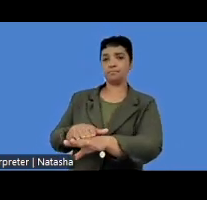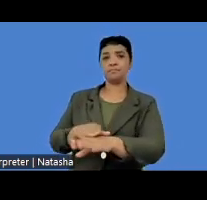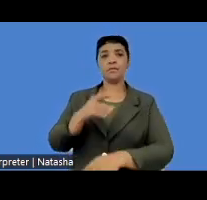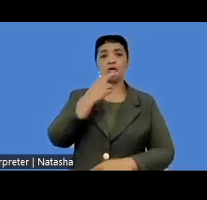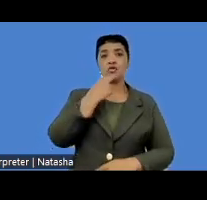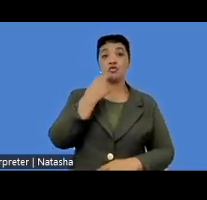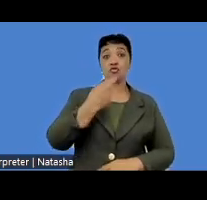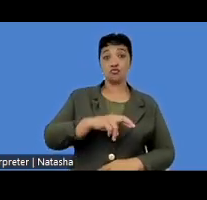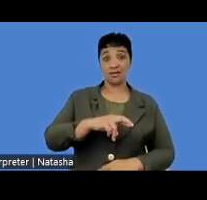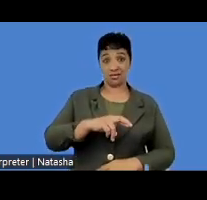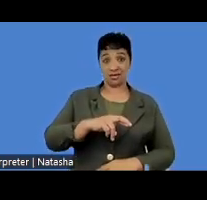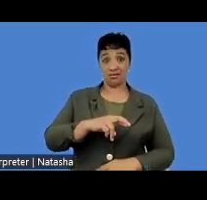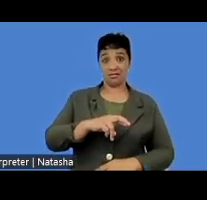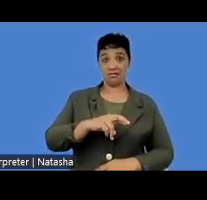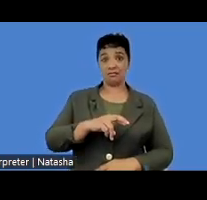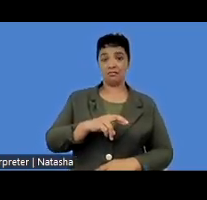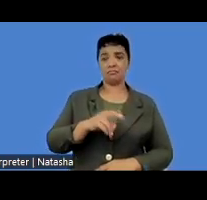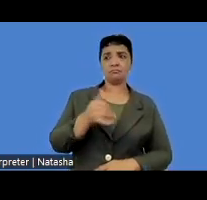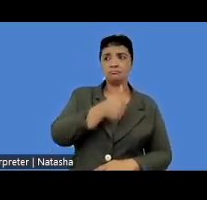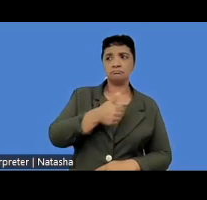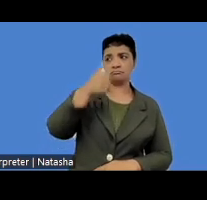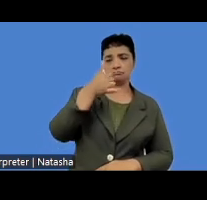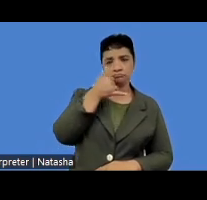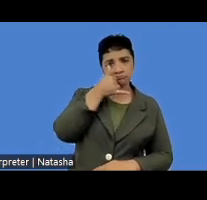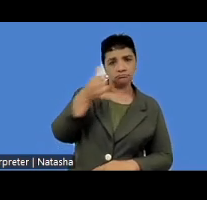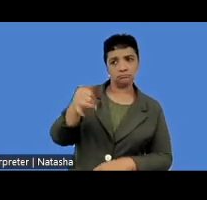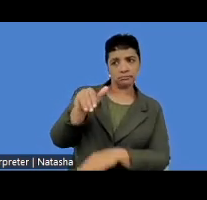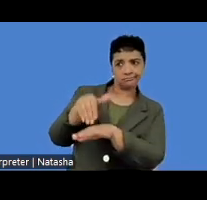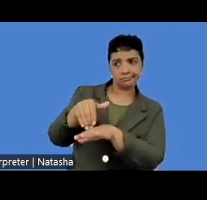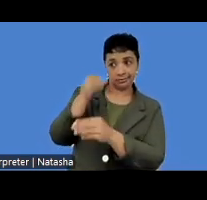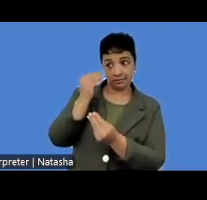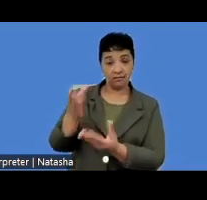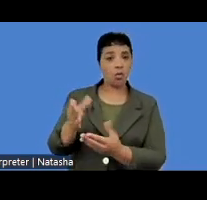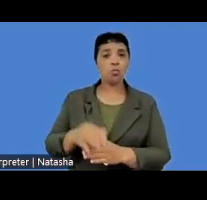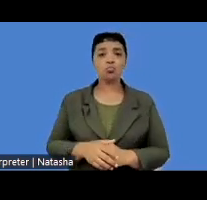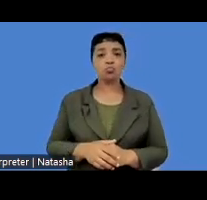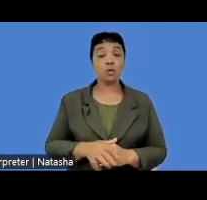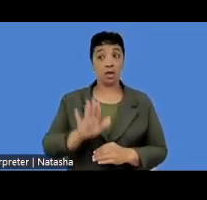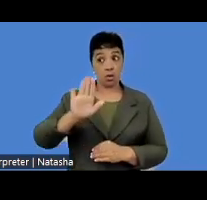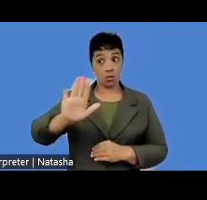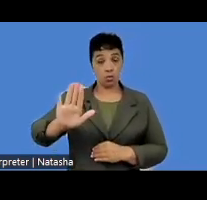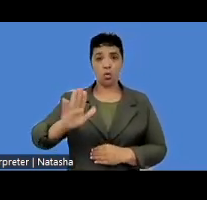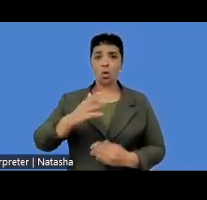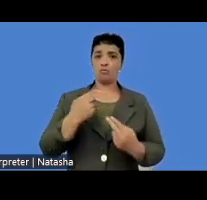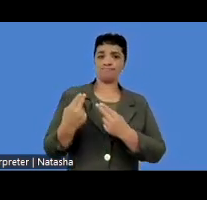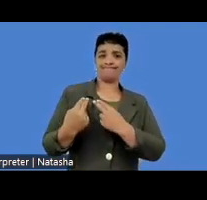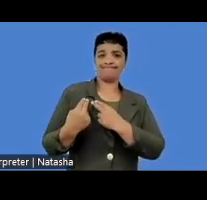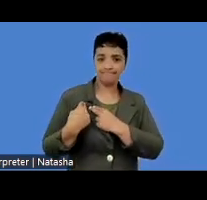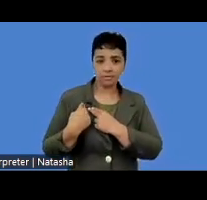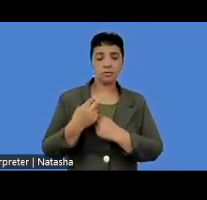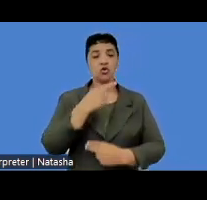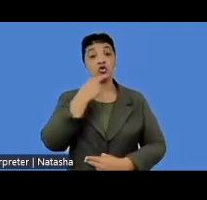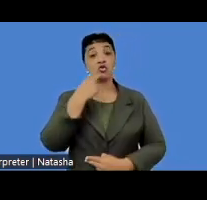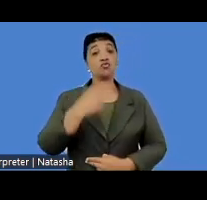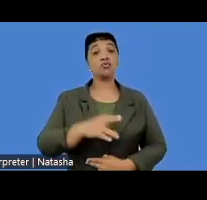Russian guardianship authorities, and she was told that her duty to the Russian state is